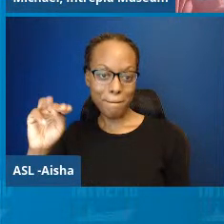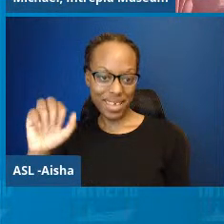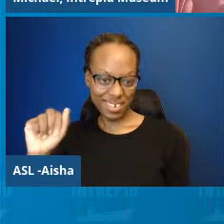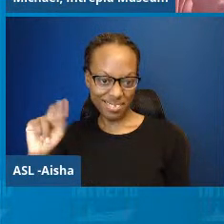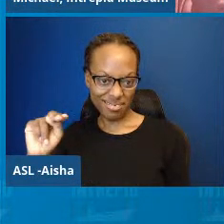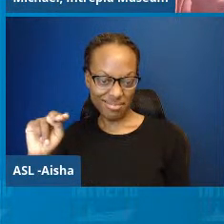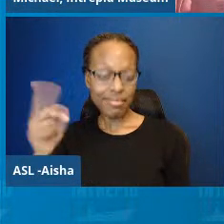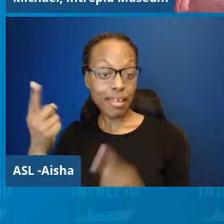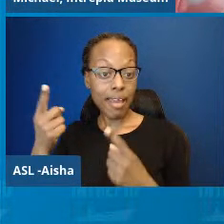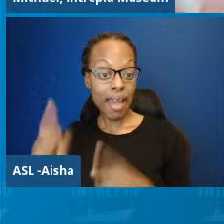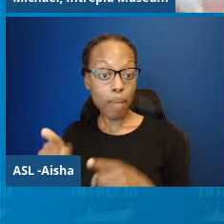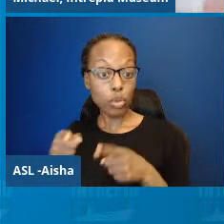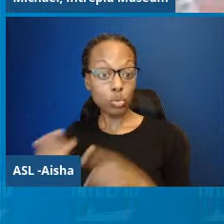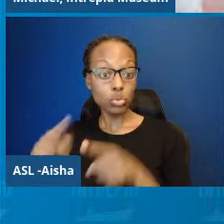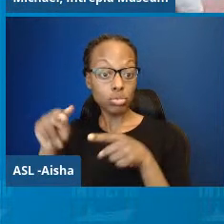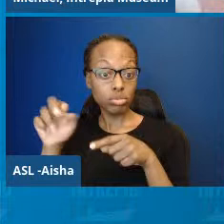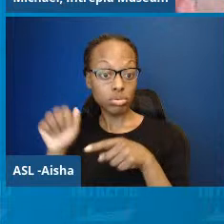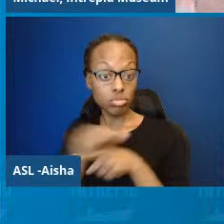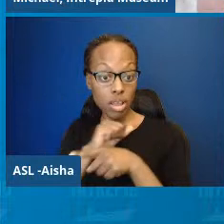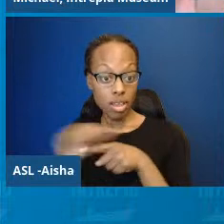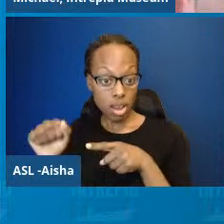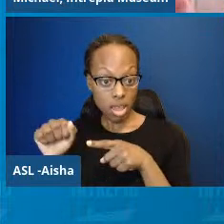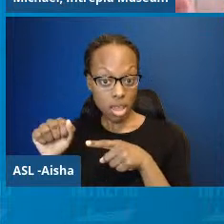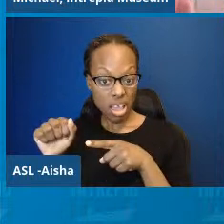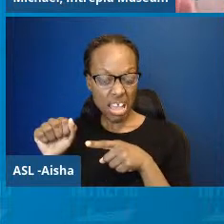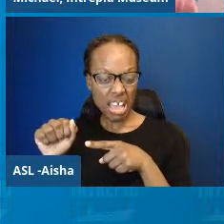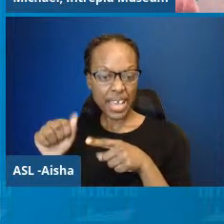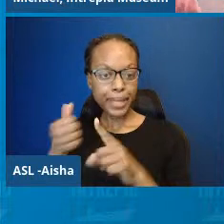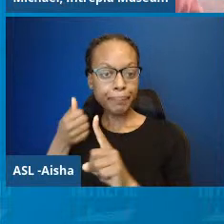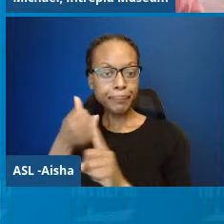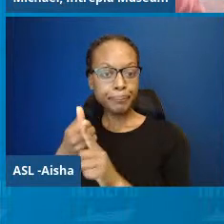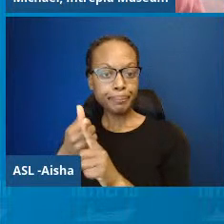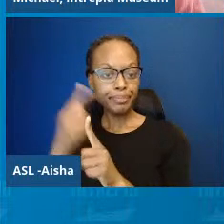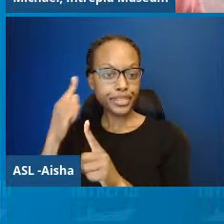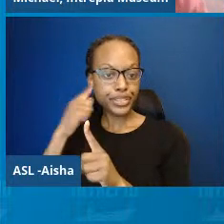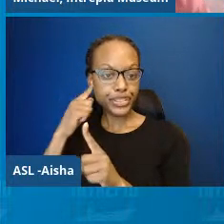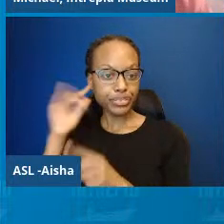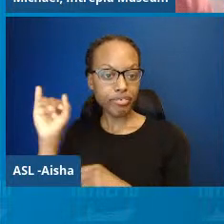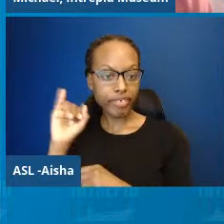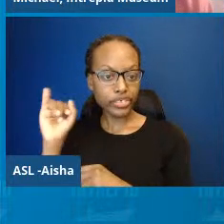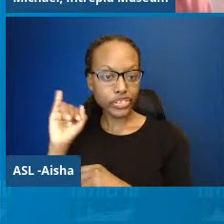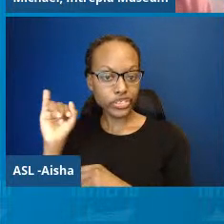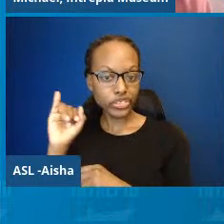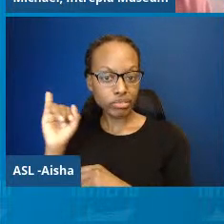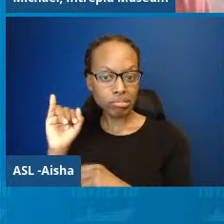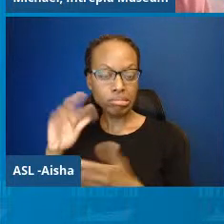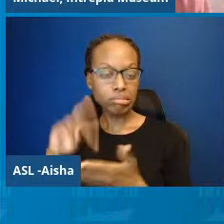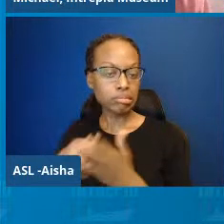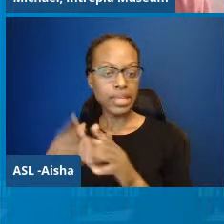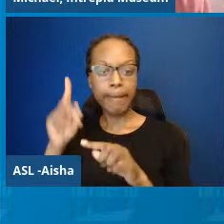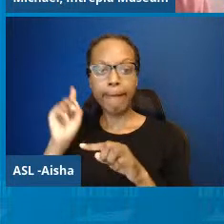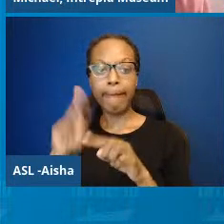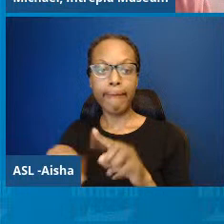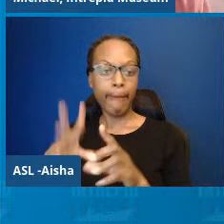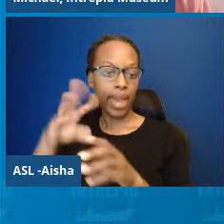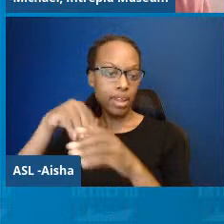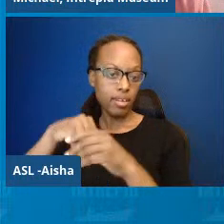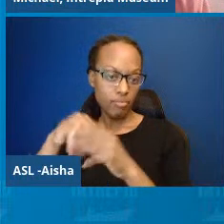infection and was unable to actually serve in combat. And if you notice